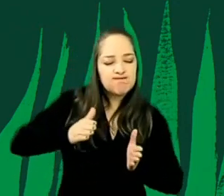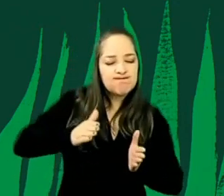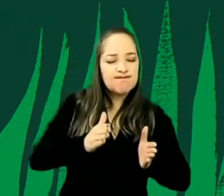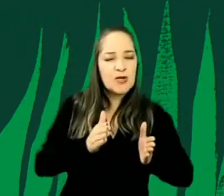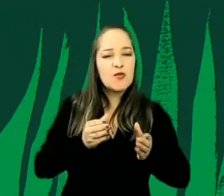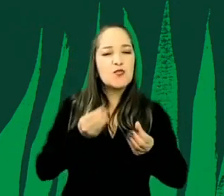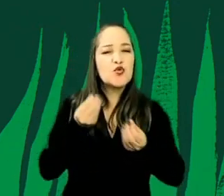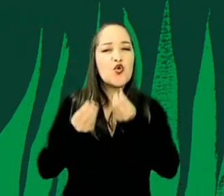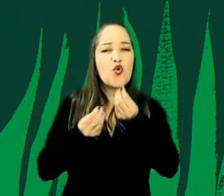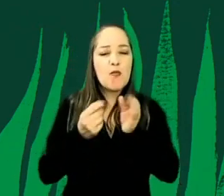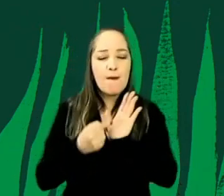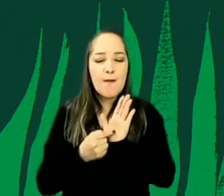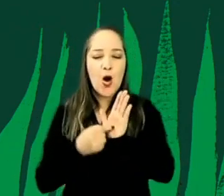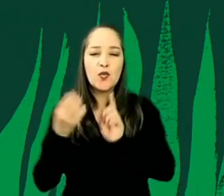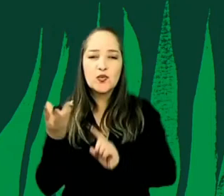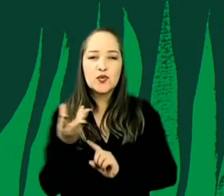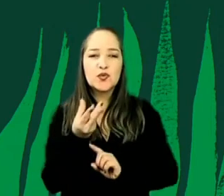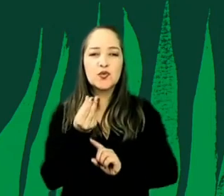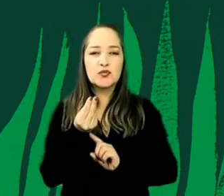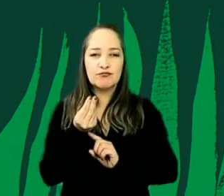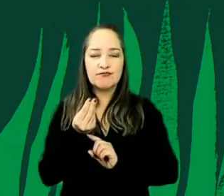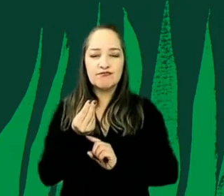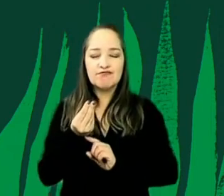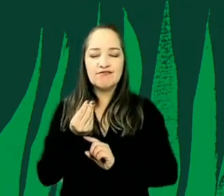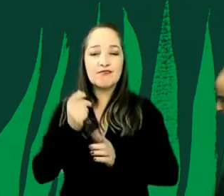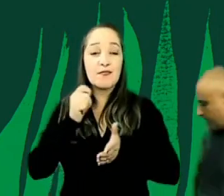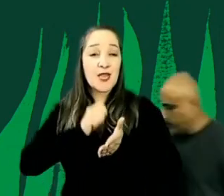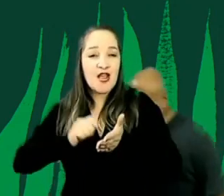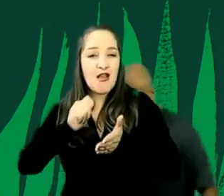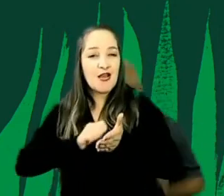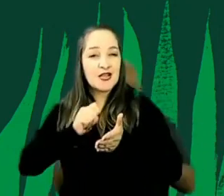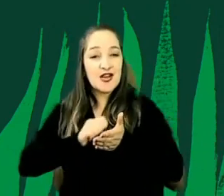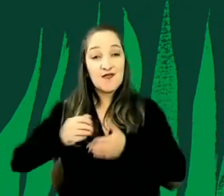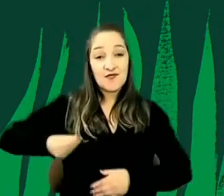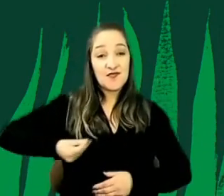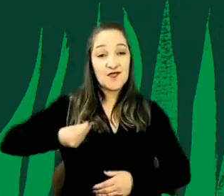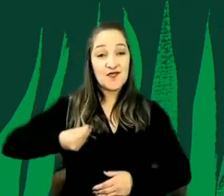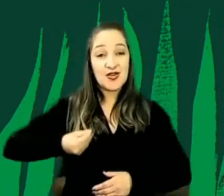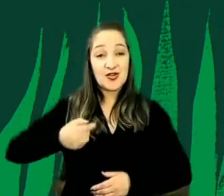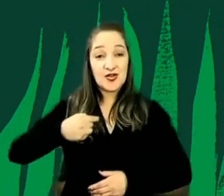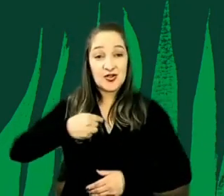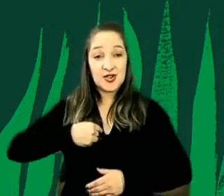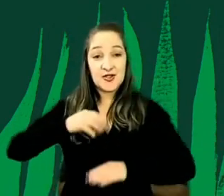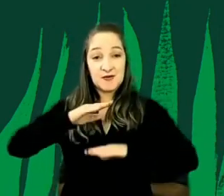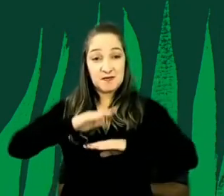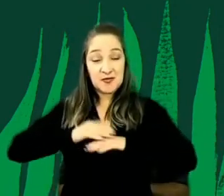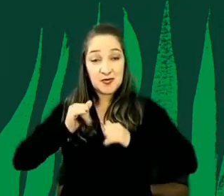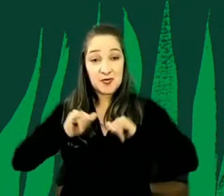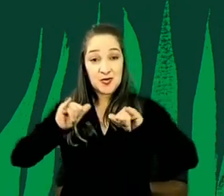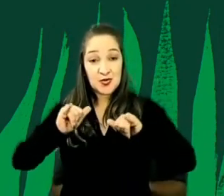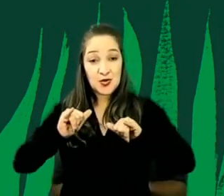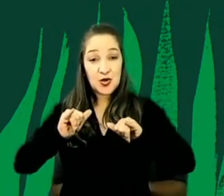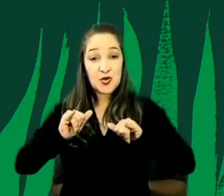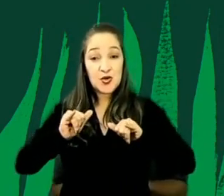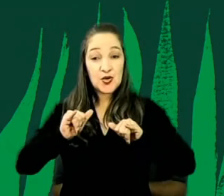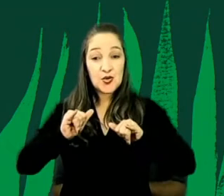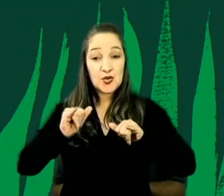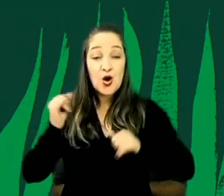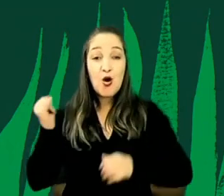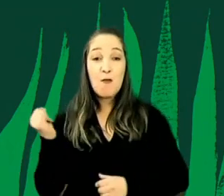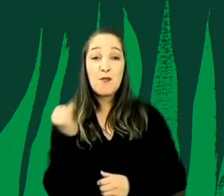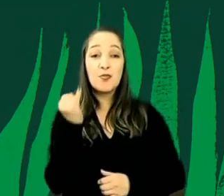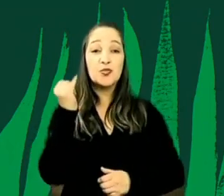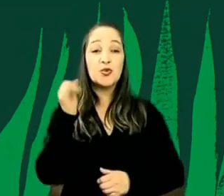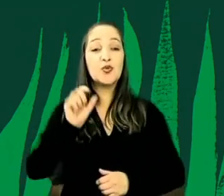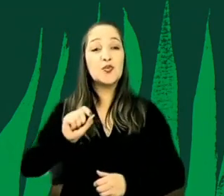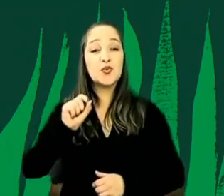paths to express their art. I wrote, when I say that the basis,